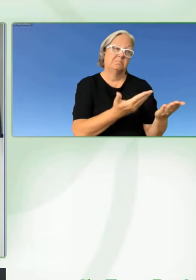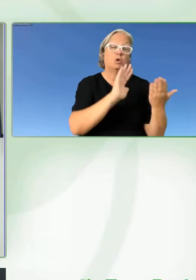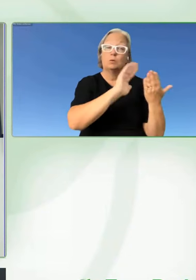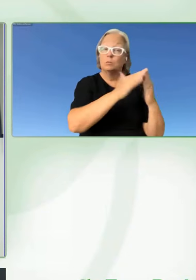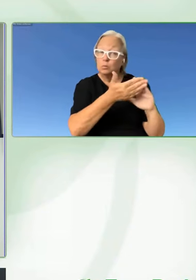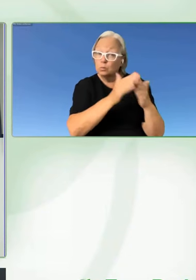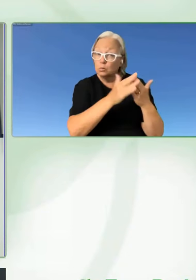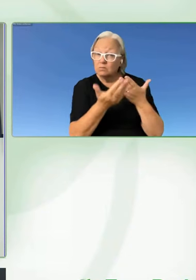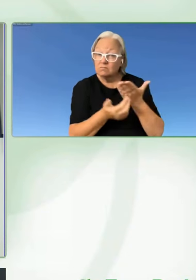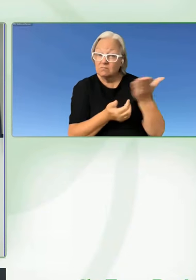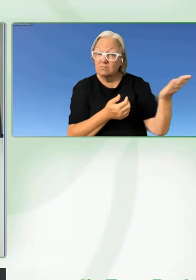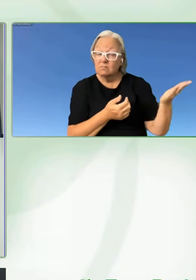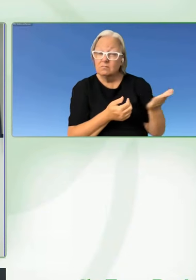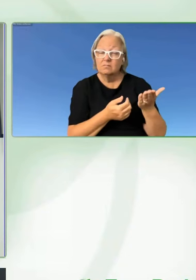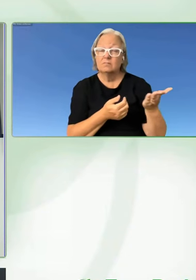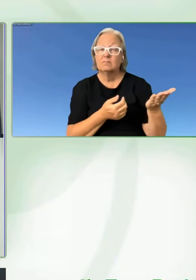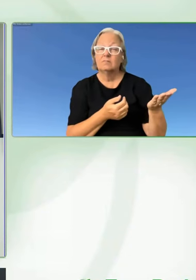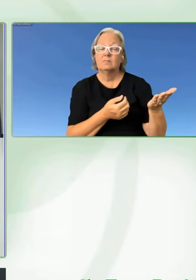We believe that